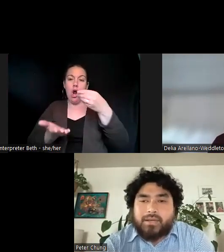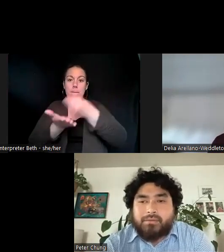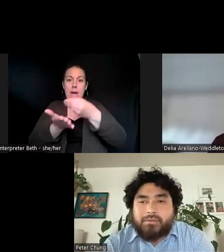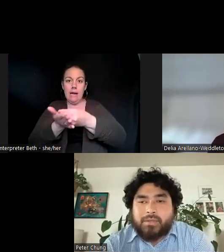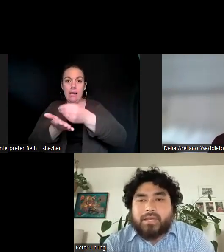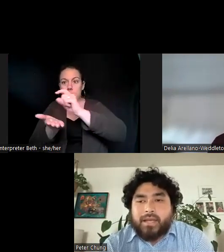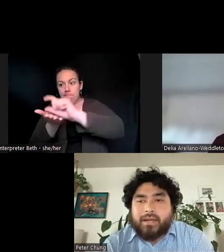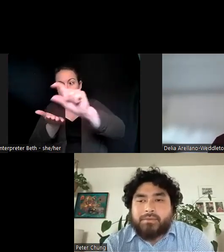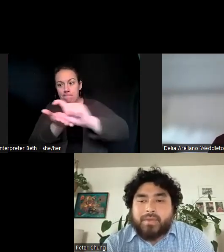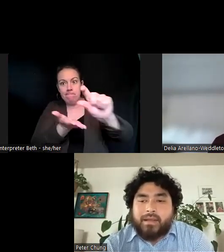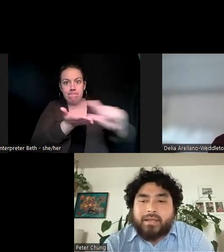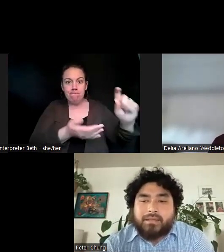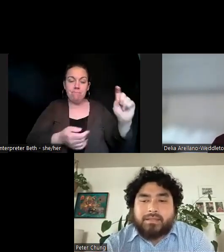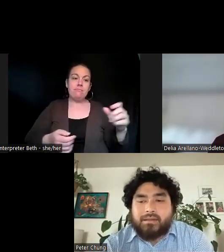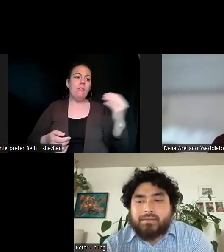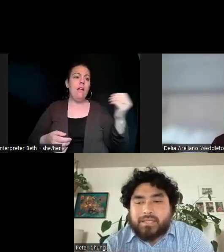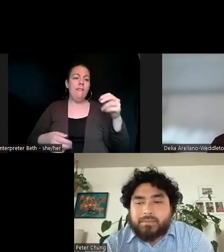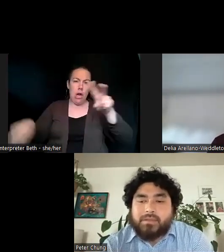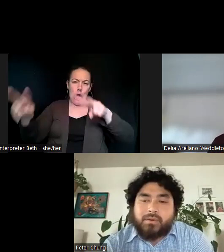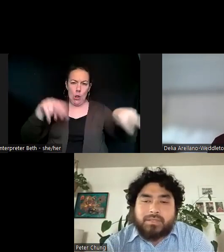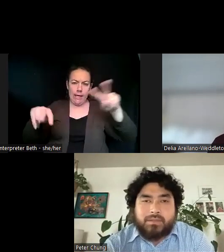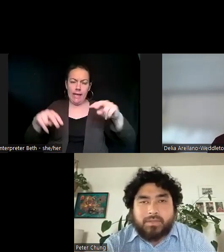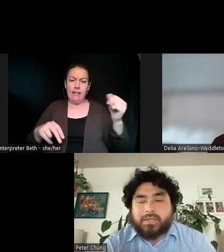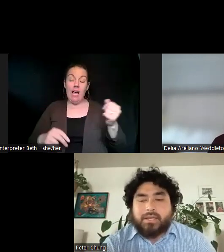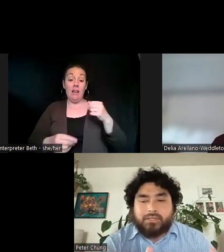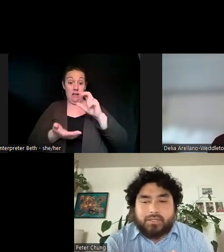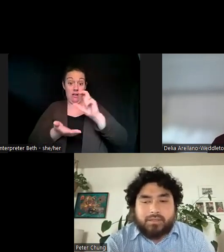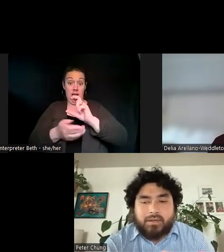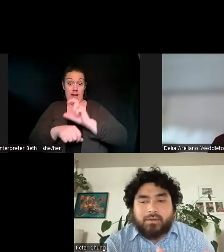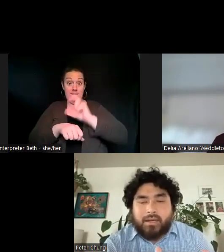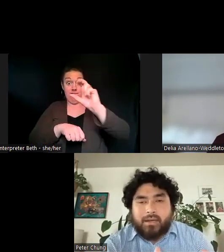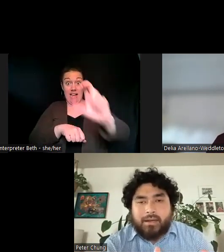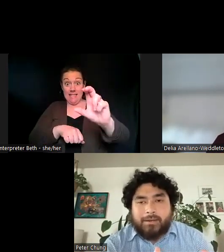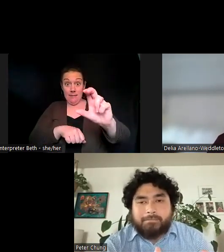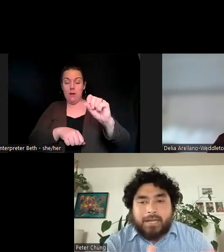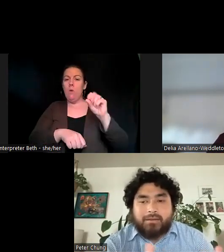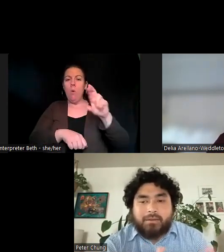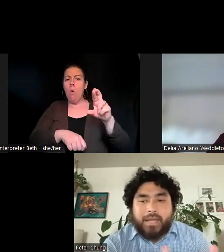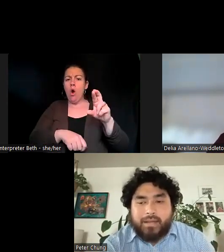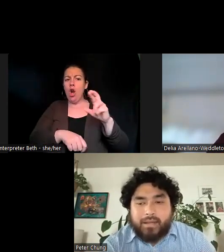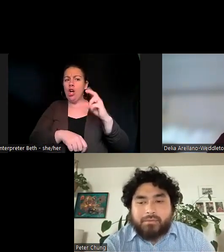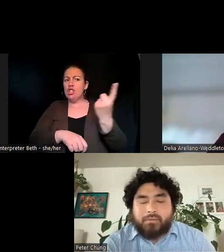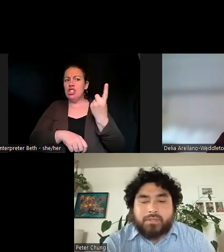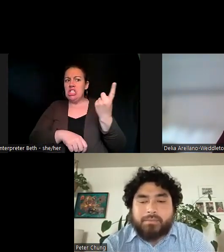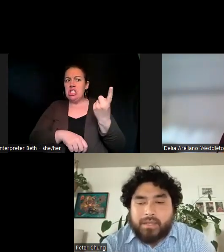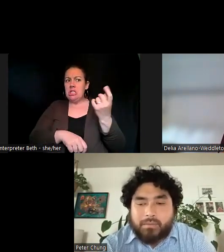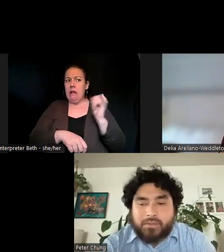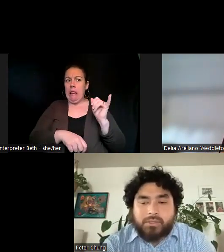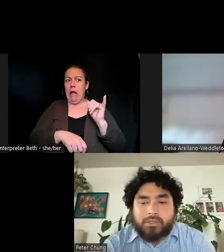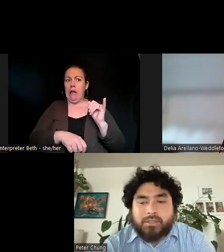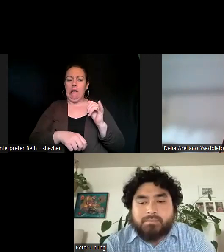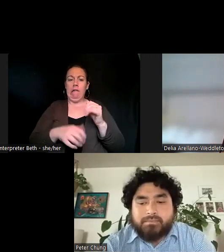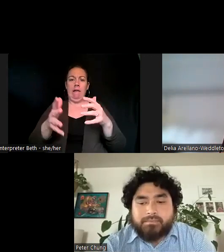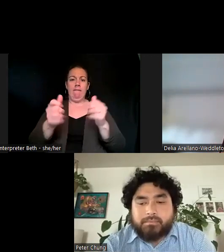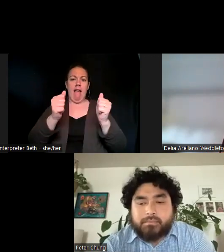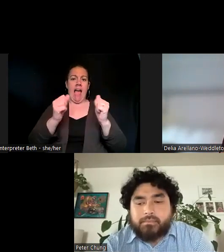kind of looking at it from like, is this an investment, or is this was just, kind of a band-aid for something that was